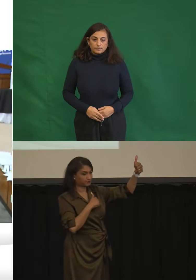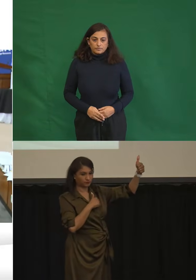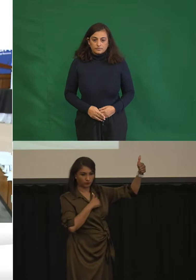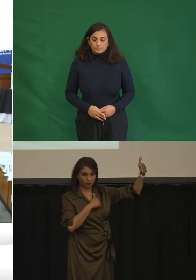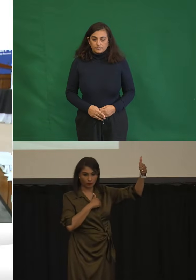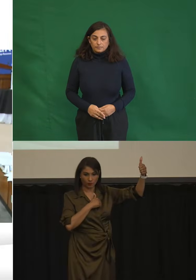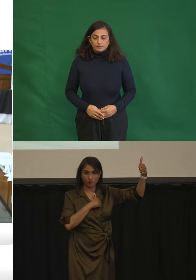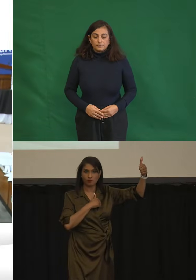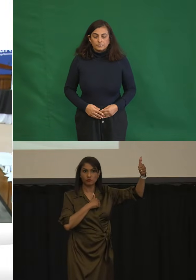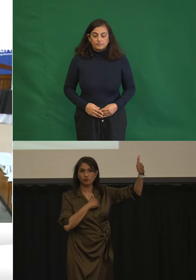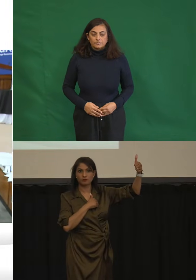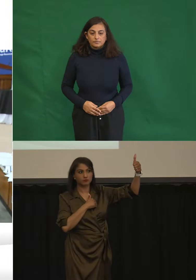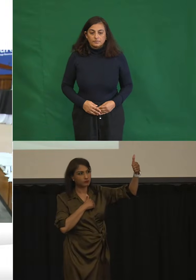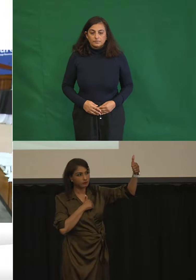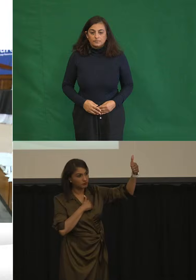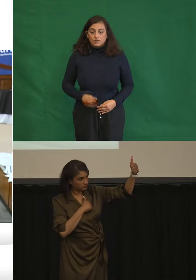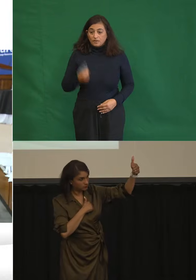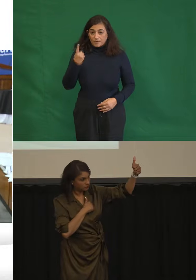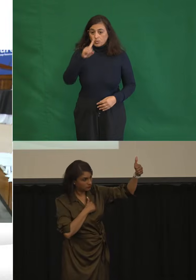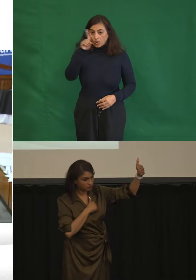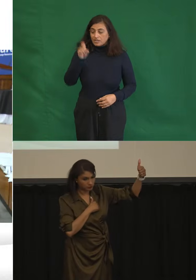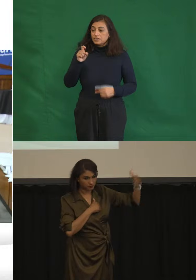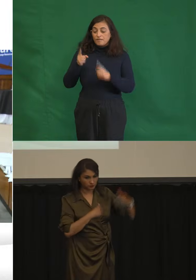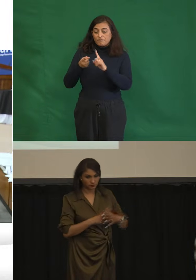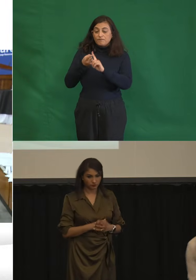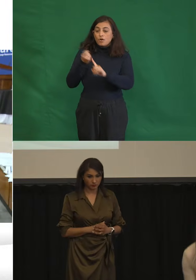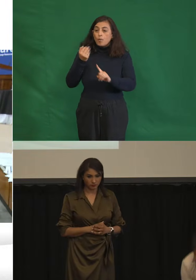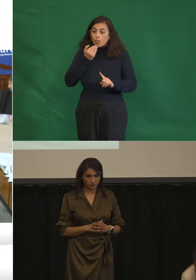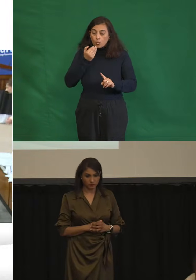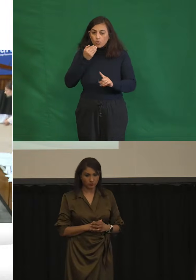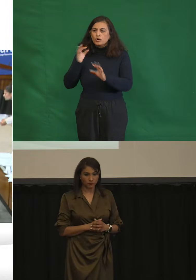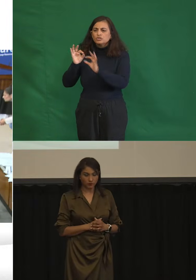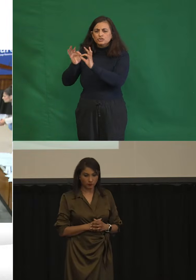Okay, the first question is from Jackie Westhuizen.